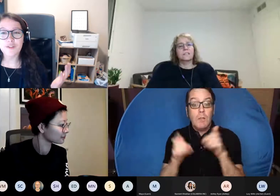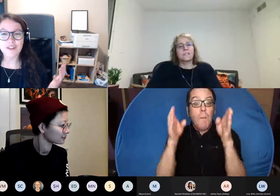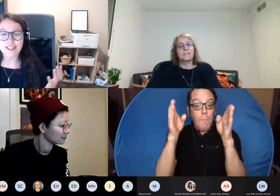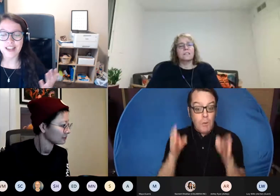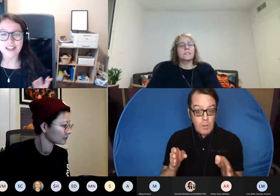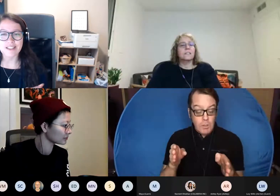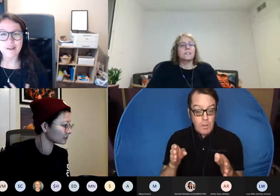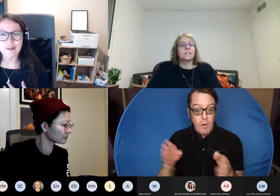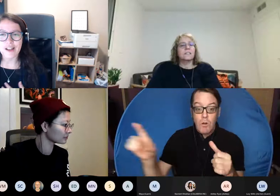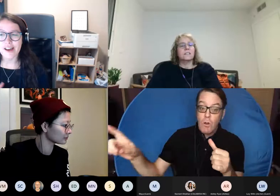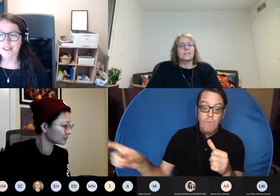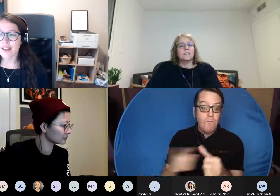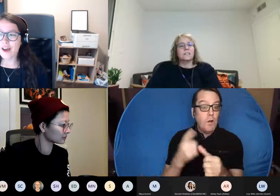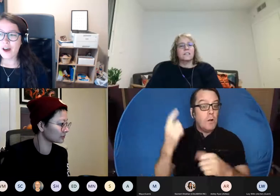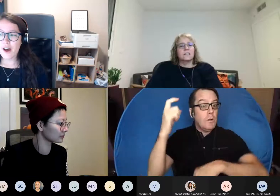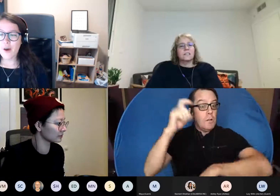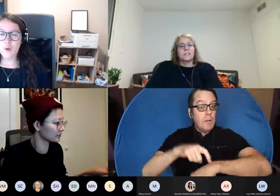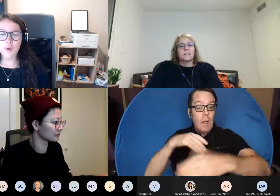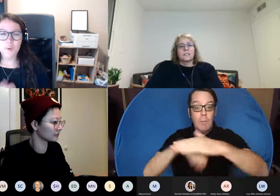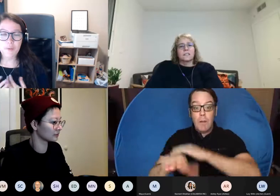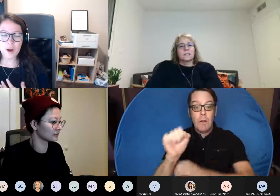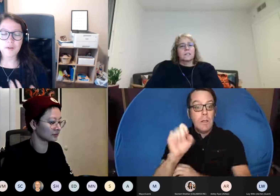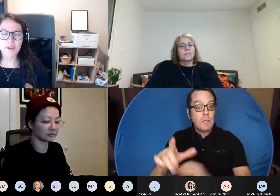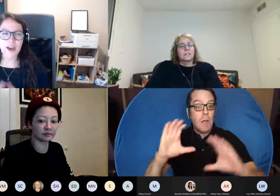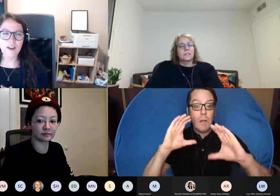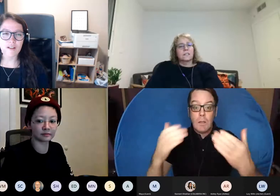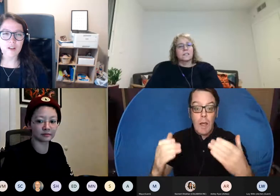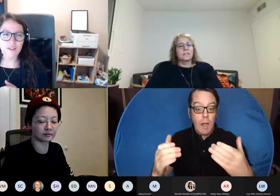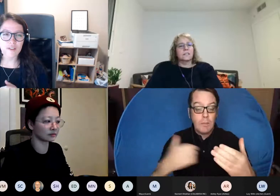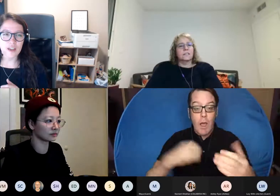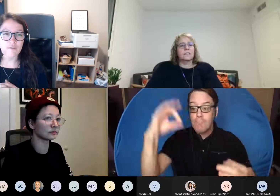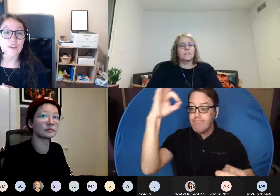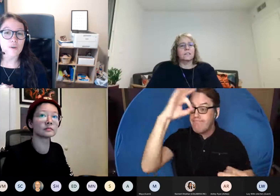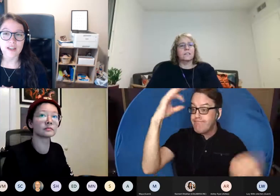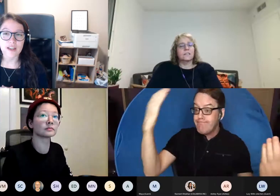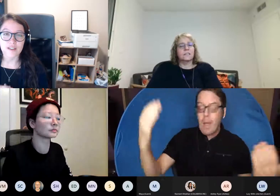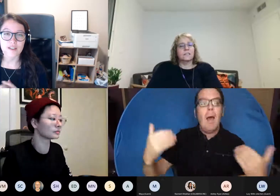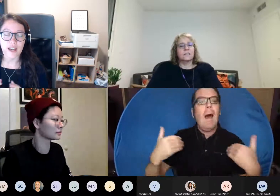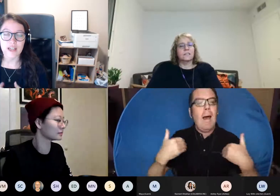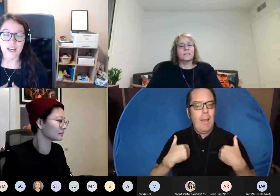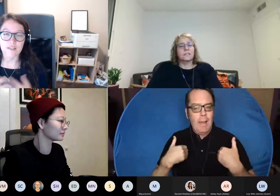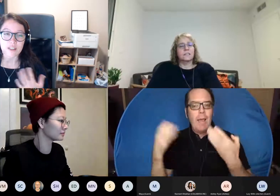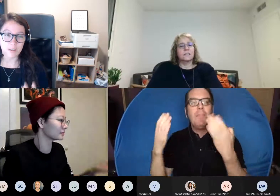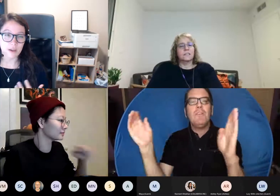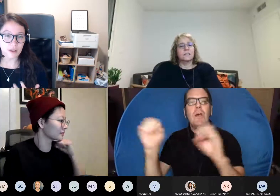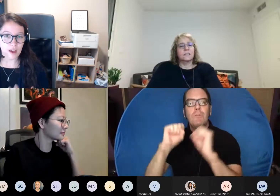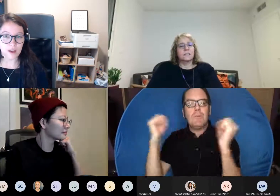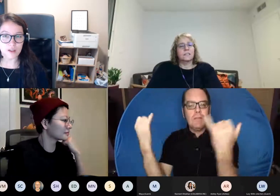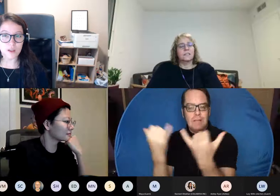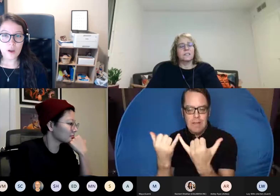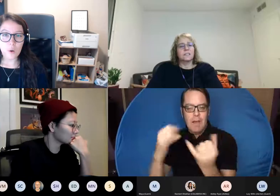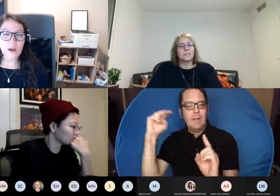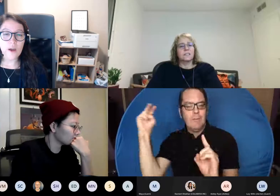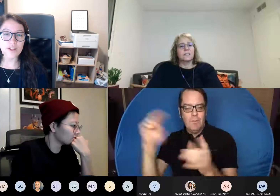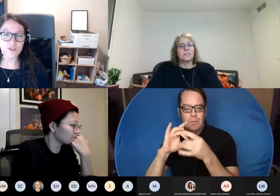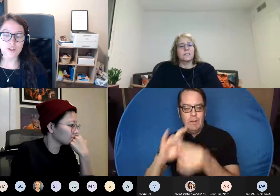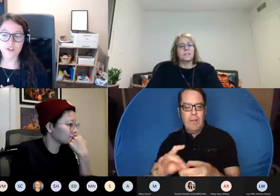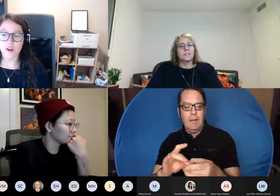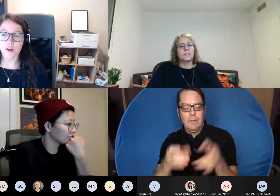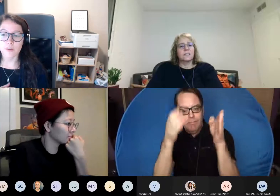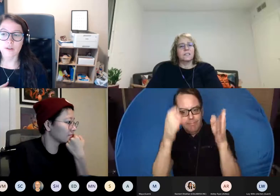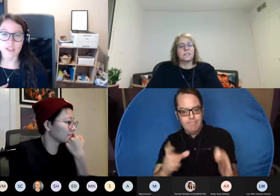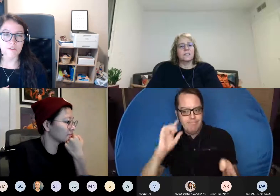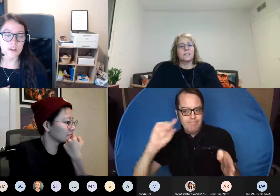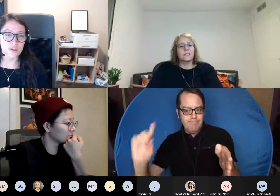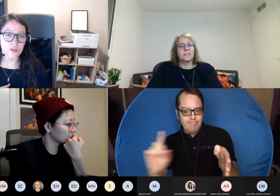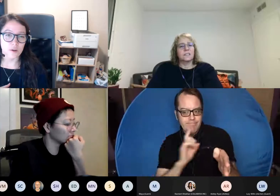their very first ASL class, who probably had a lot of the views that society kind of typically has when it starts